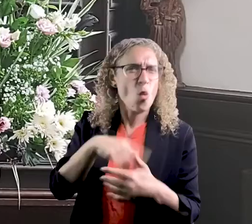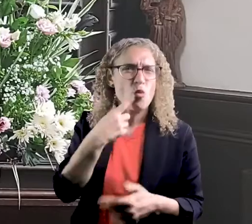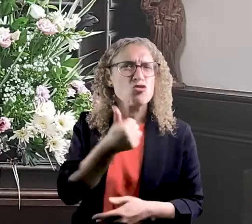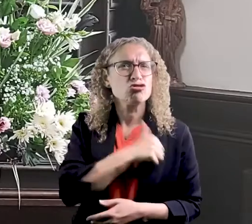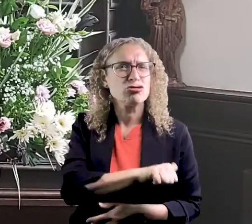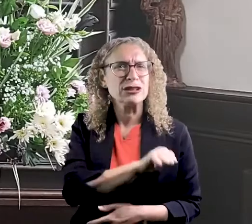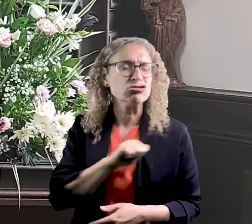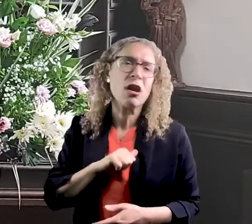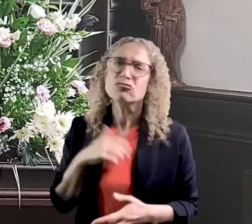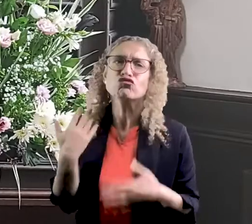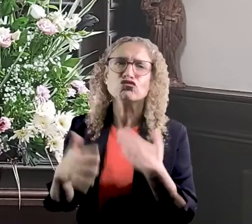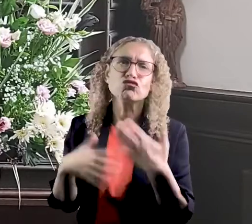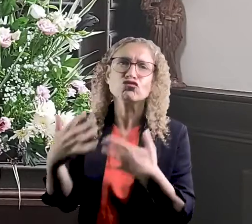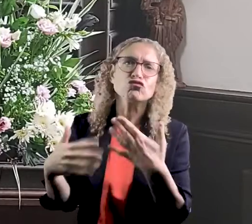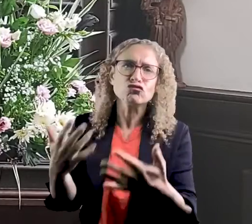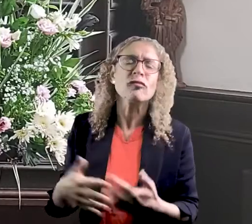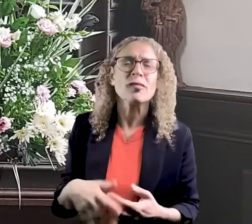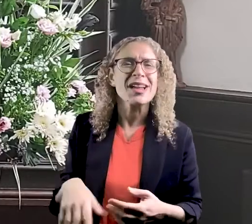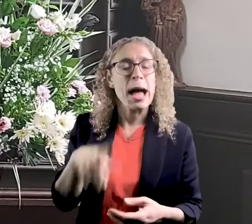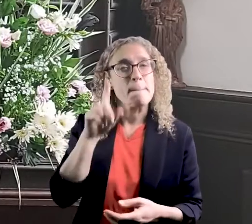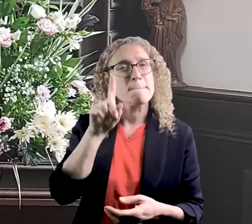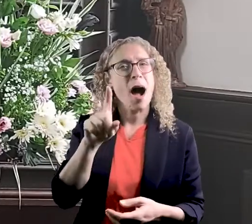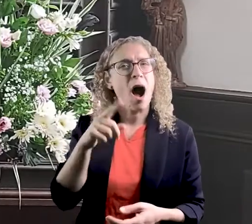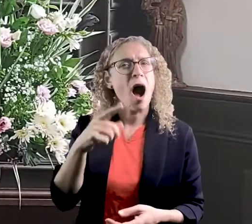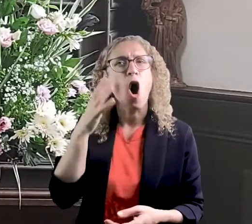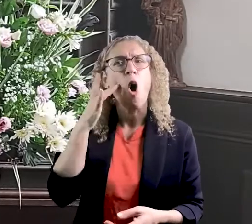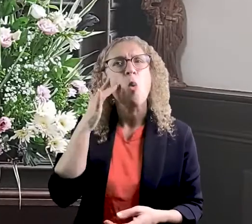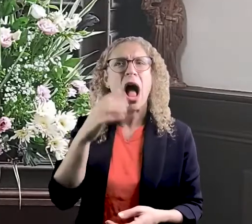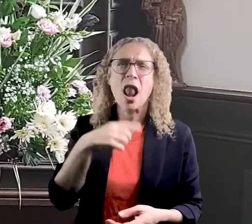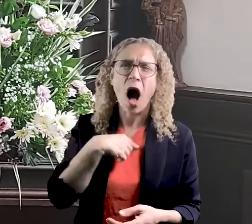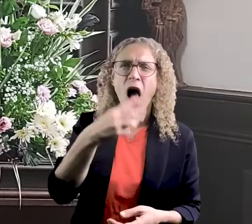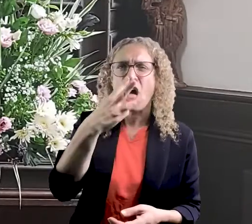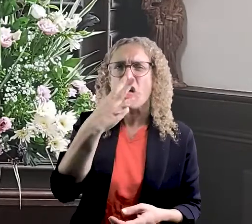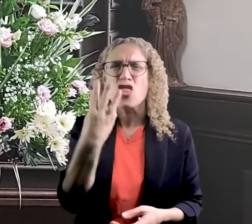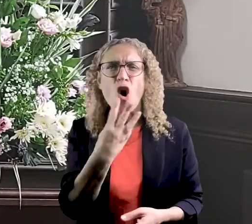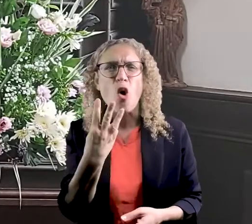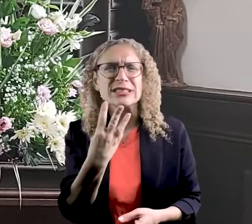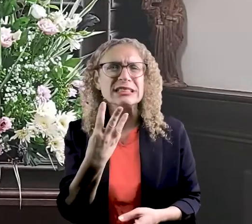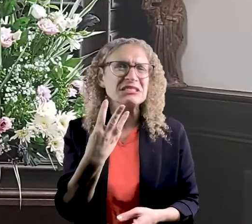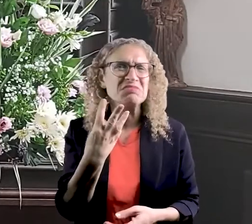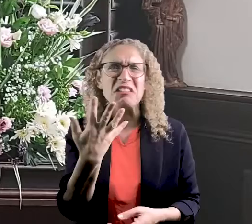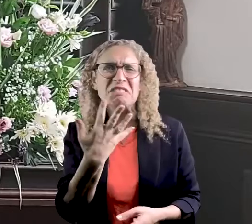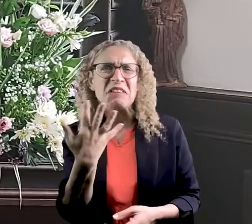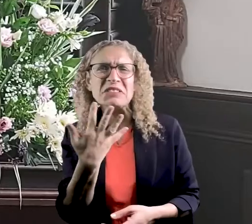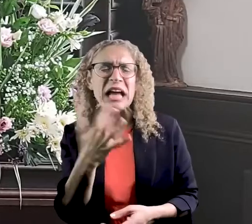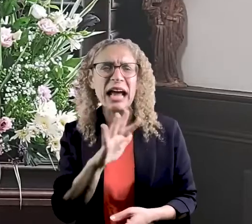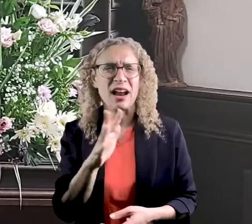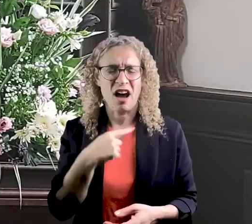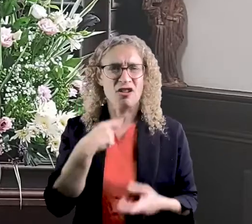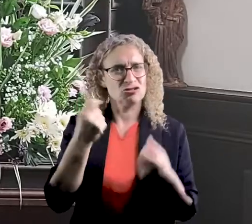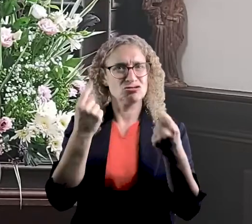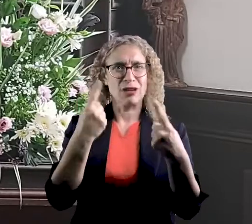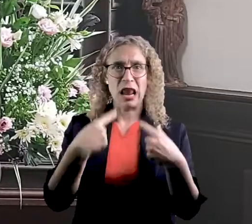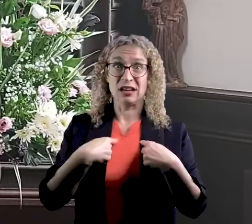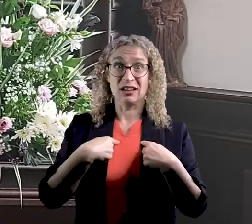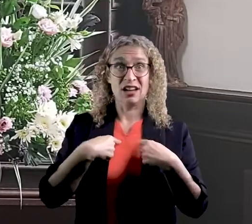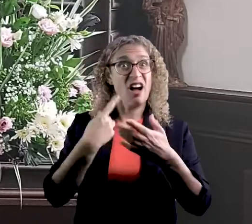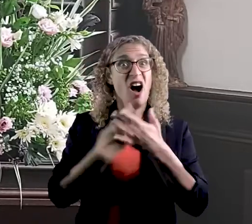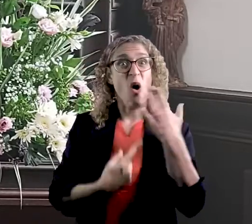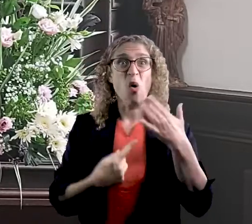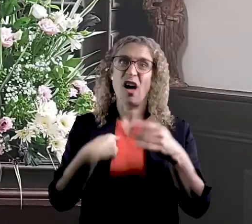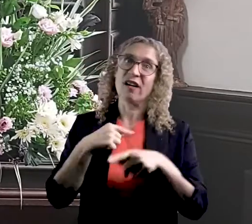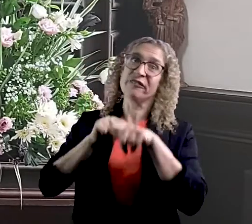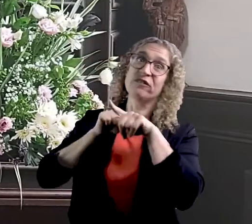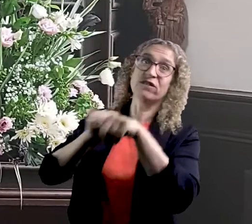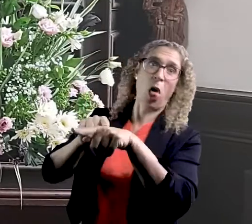and therefore it was probably not until I was 14 or 15 did I realise that my faith was